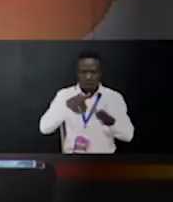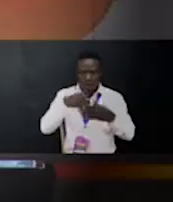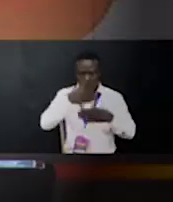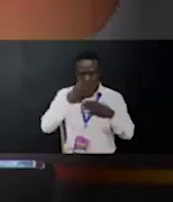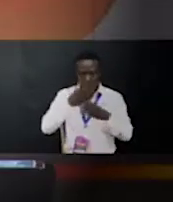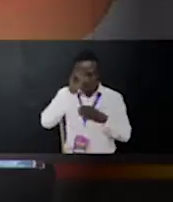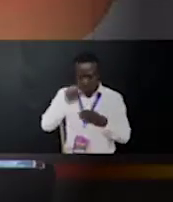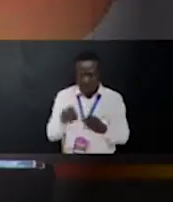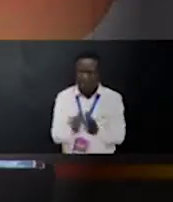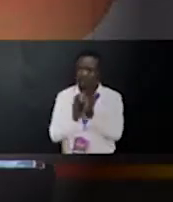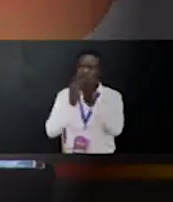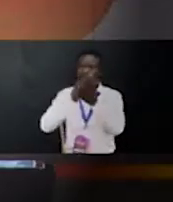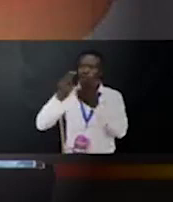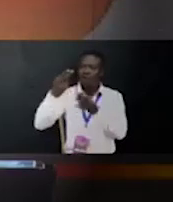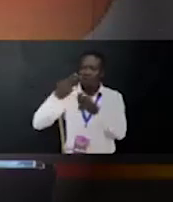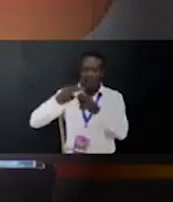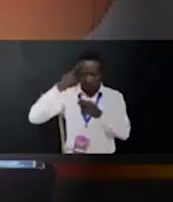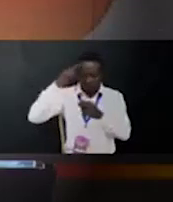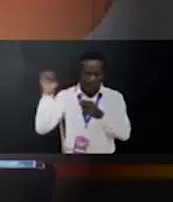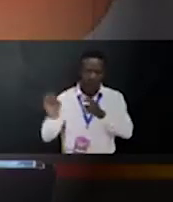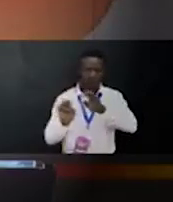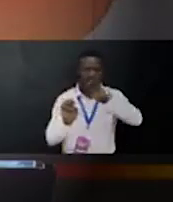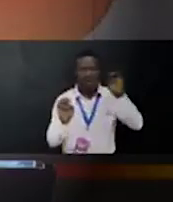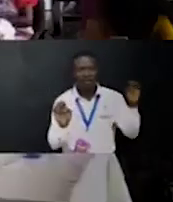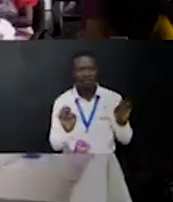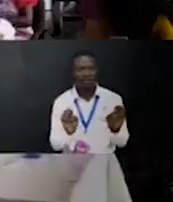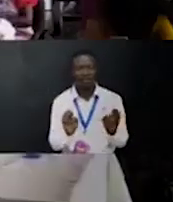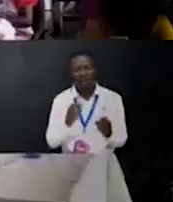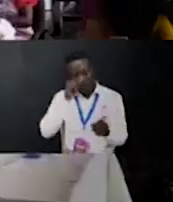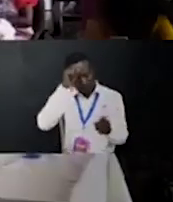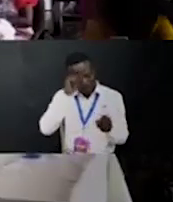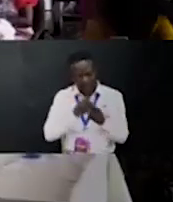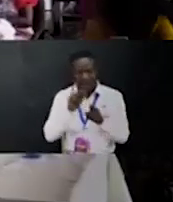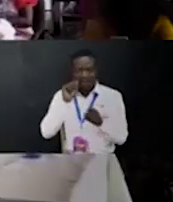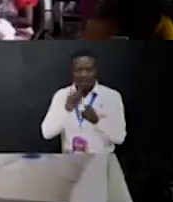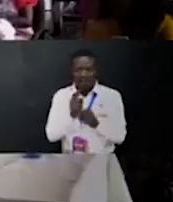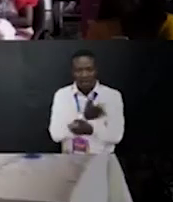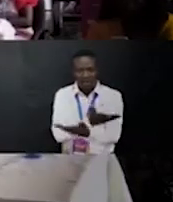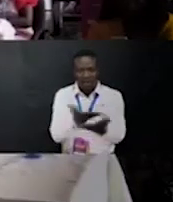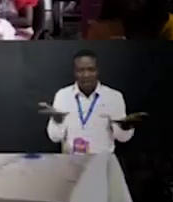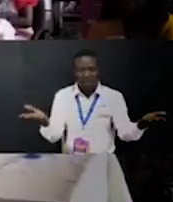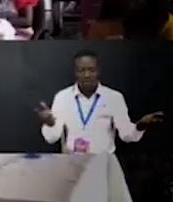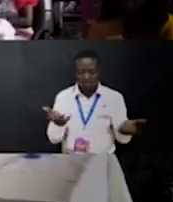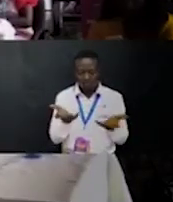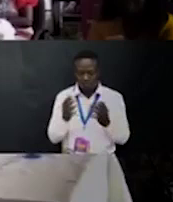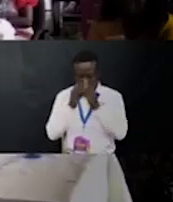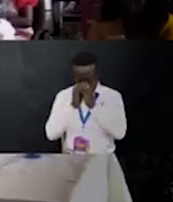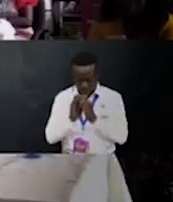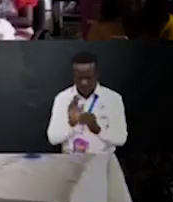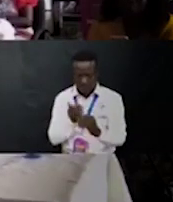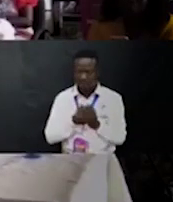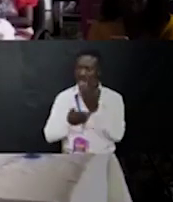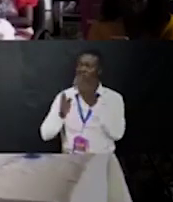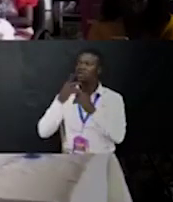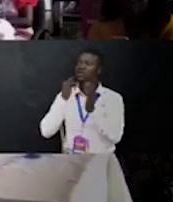praise his holy name forever, ever. Beloved people of God, we want to worship our God and say, you